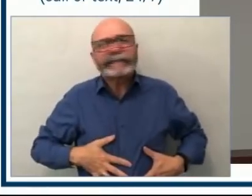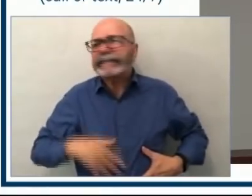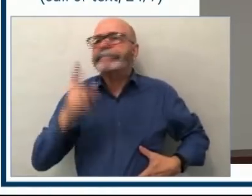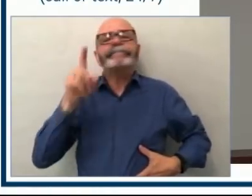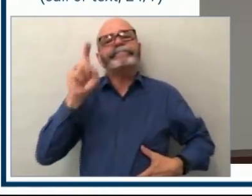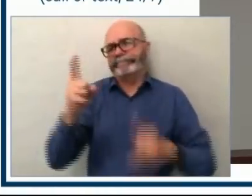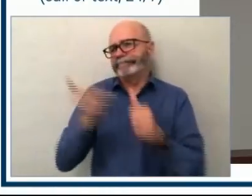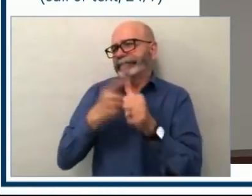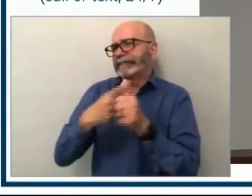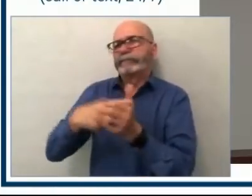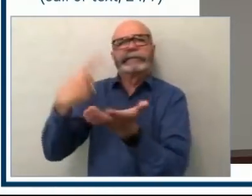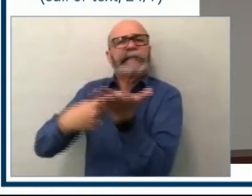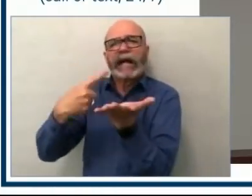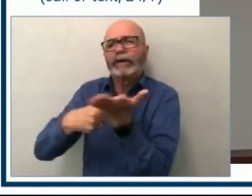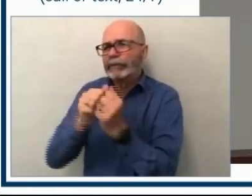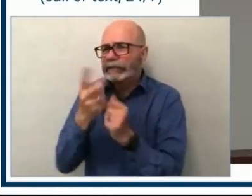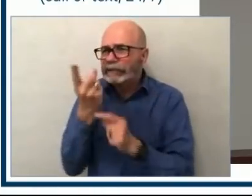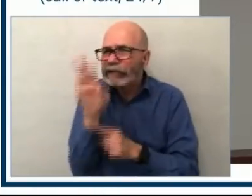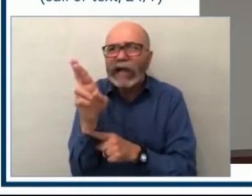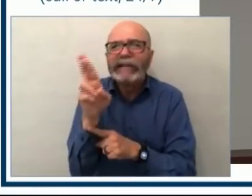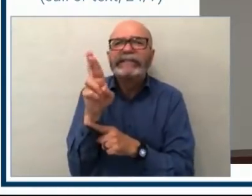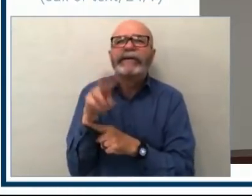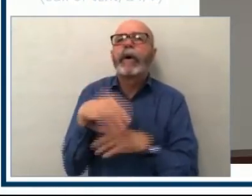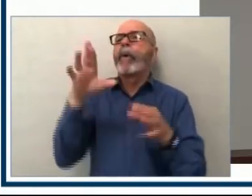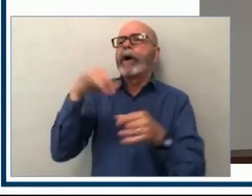pharmacist before you book your vaccine appointment.